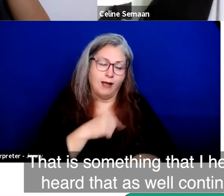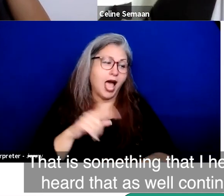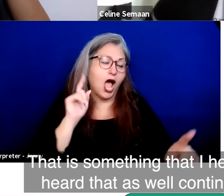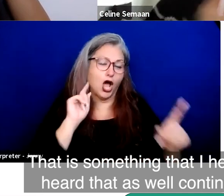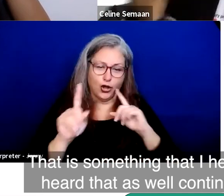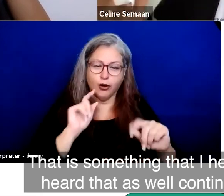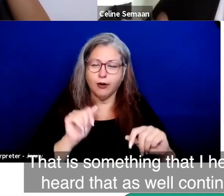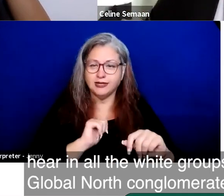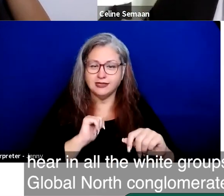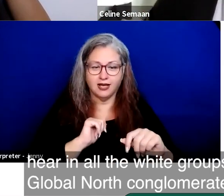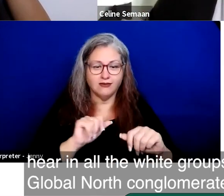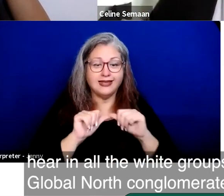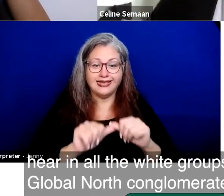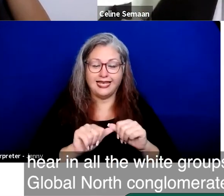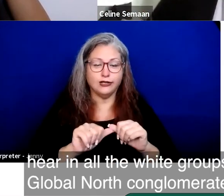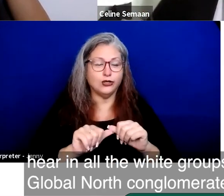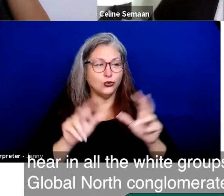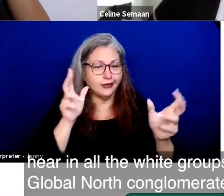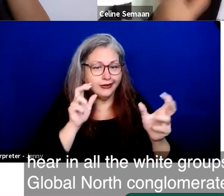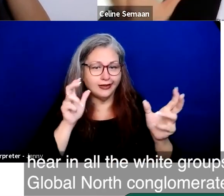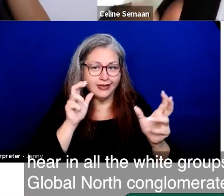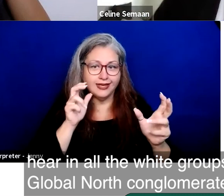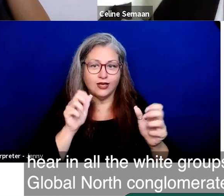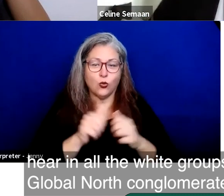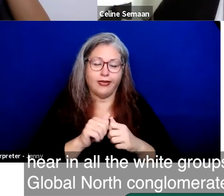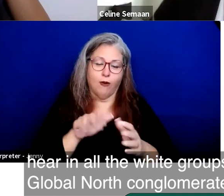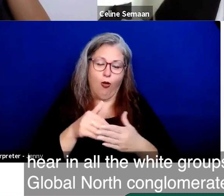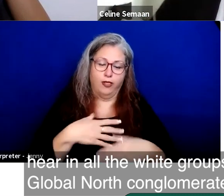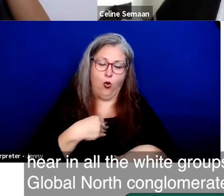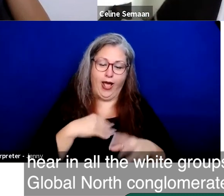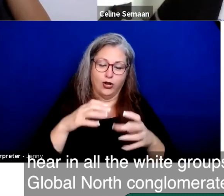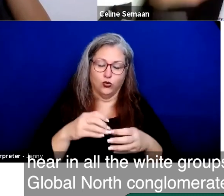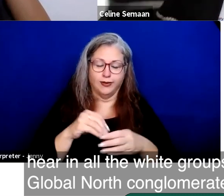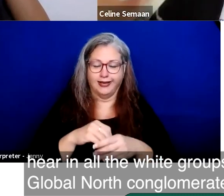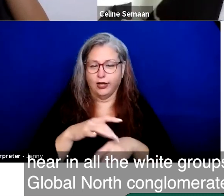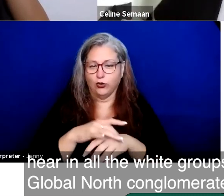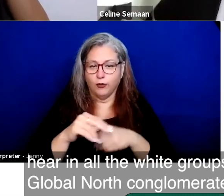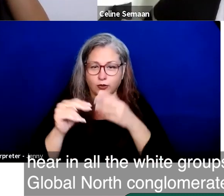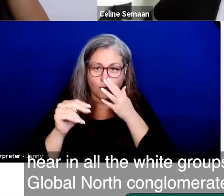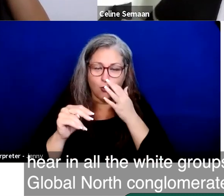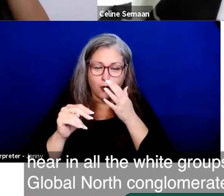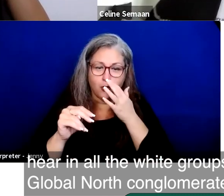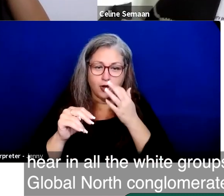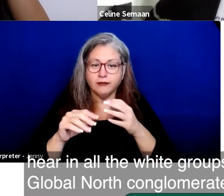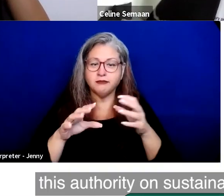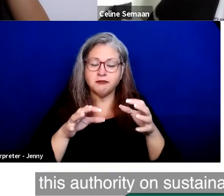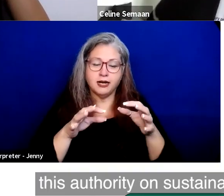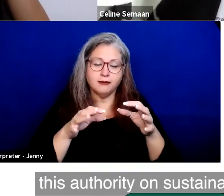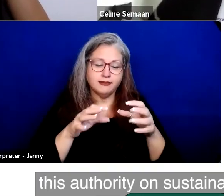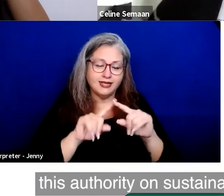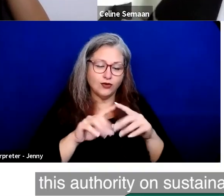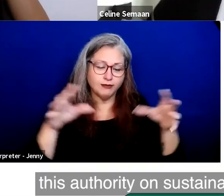well, continue to hear in all white groups in the global north, conglomerates of